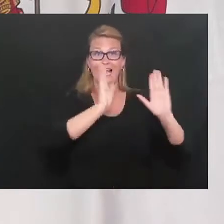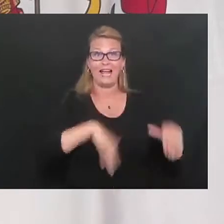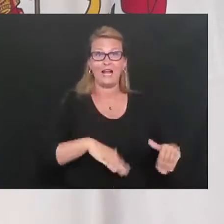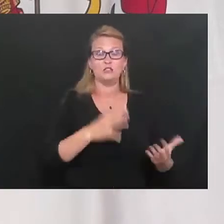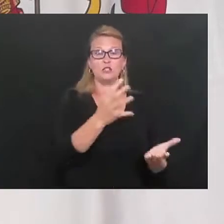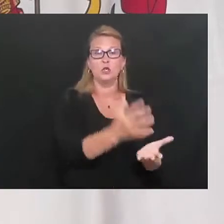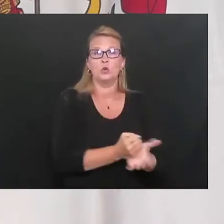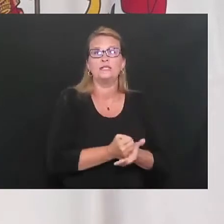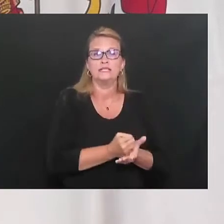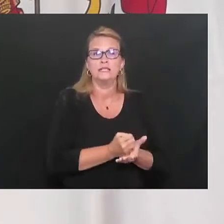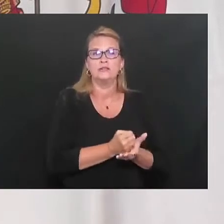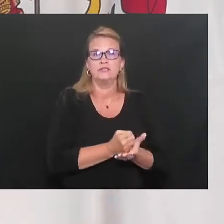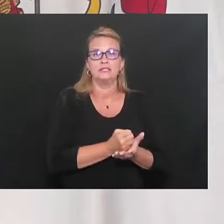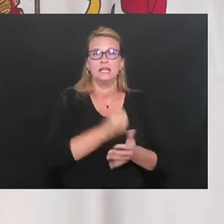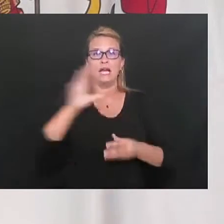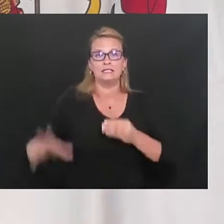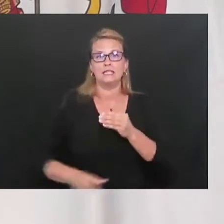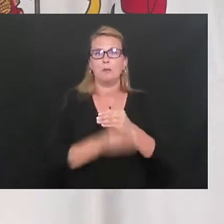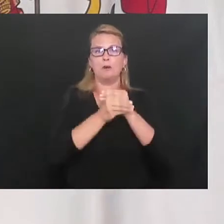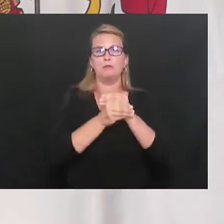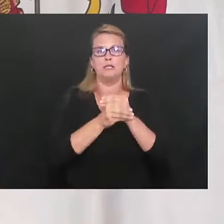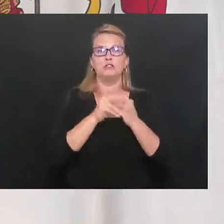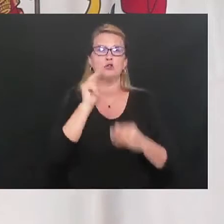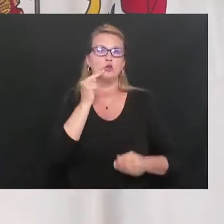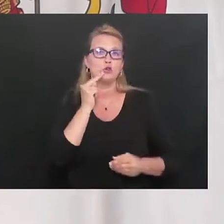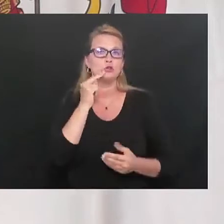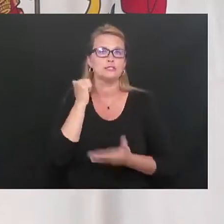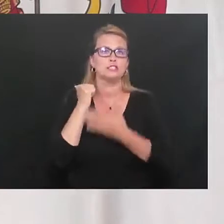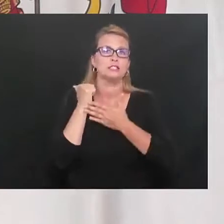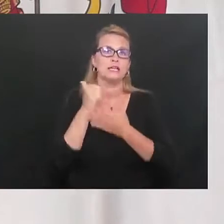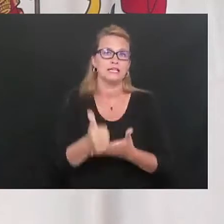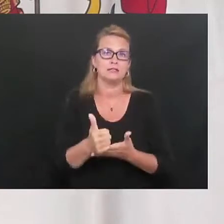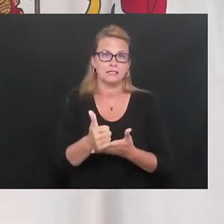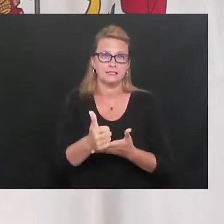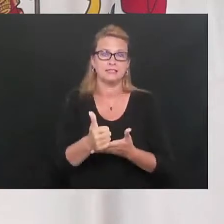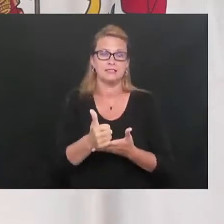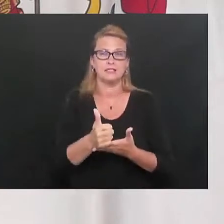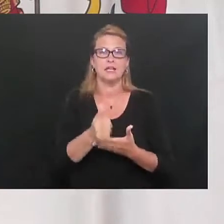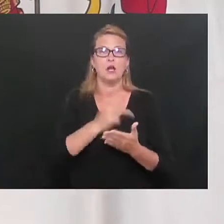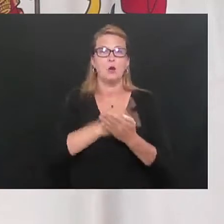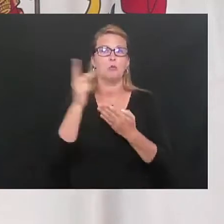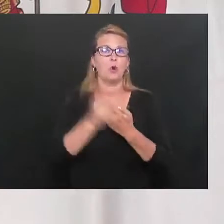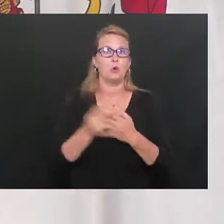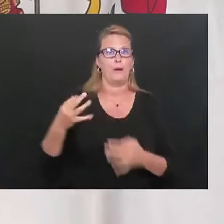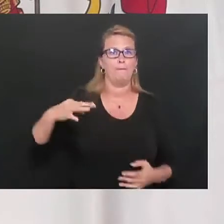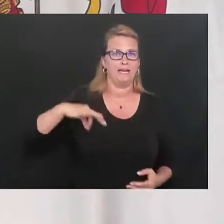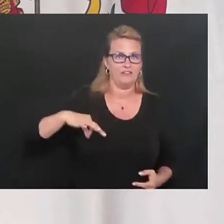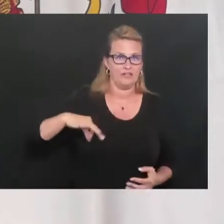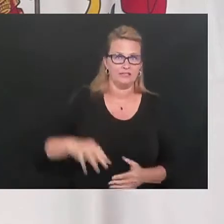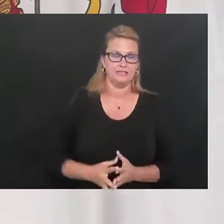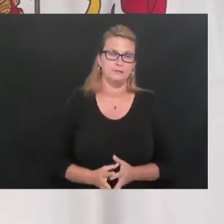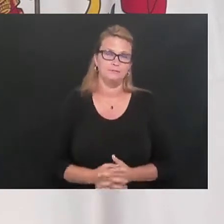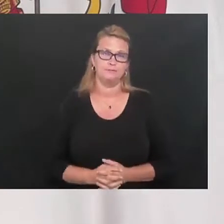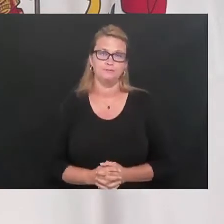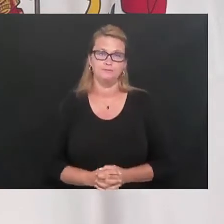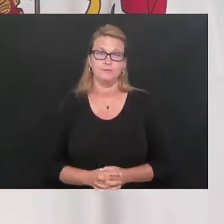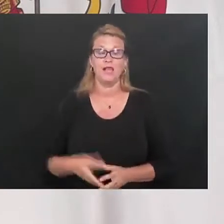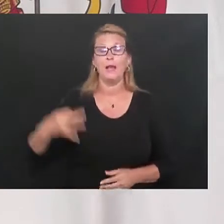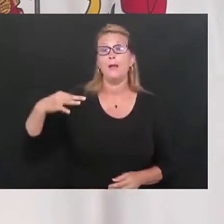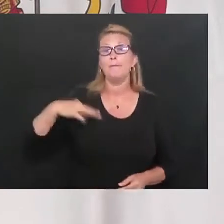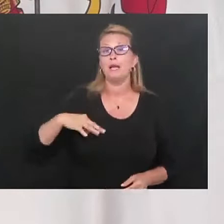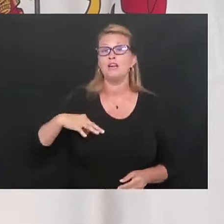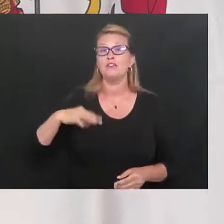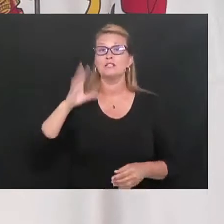receives supplemental nutrition assistance program benefits. Benefits will